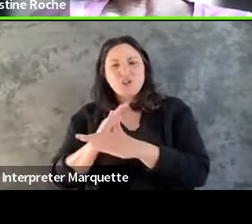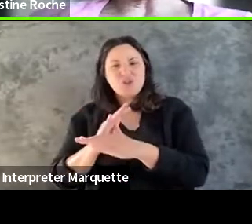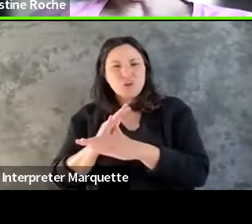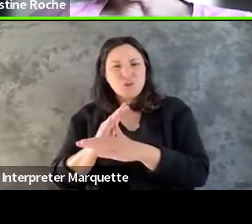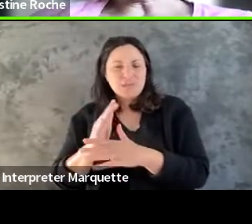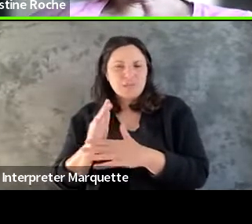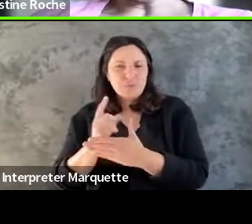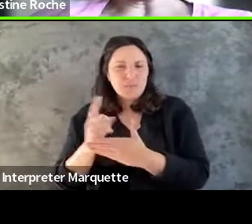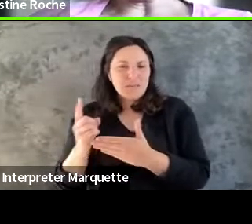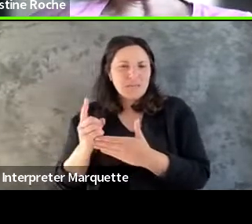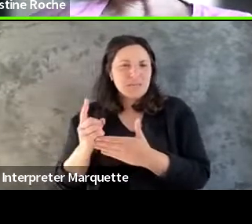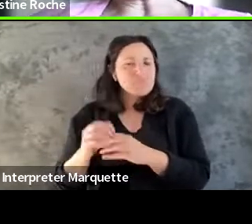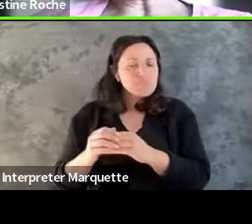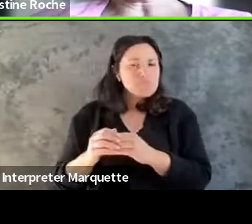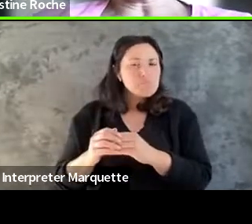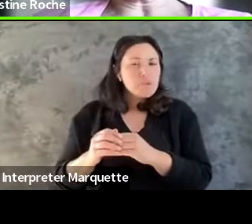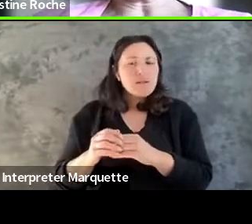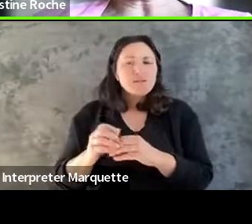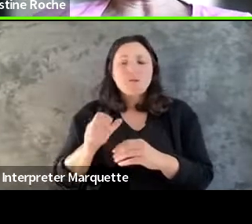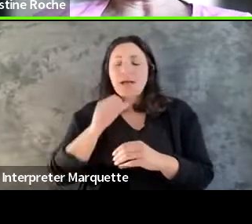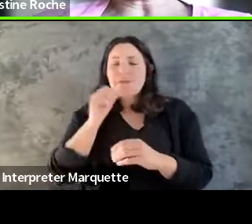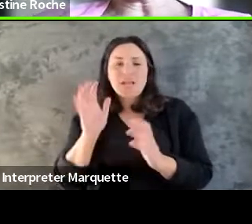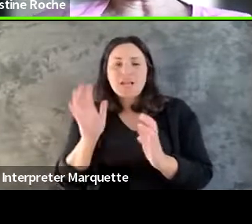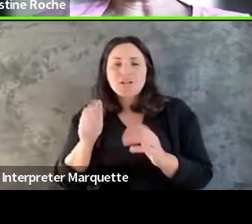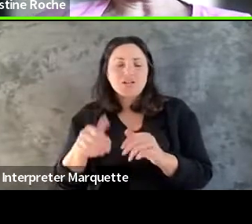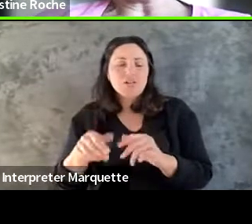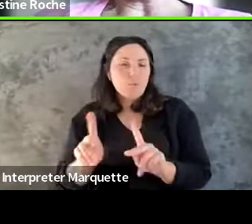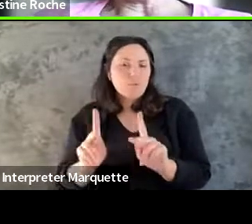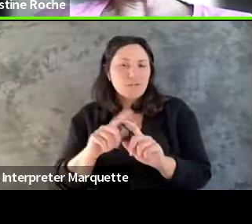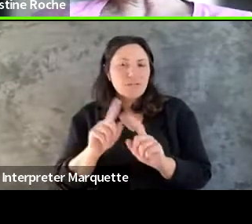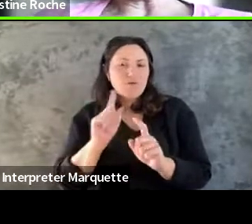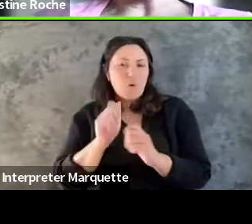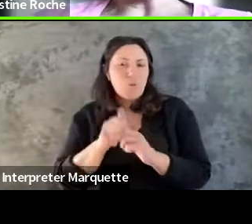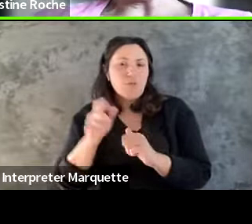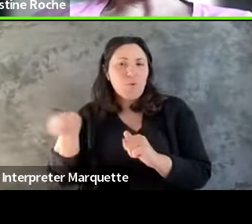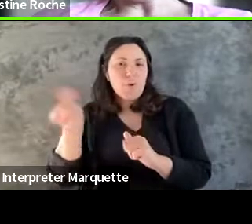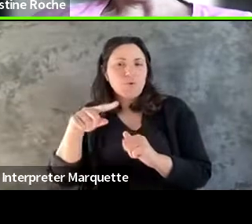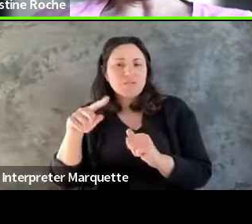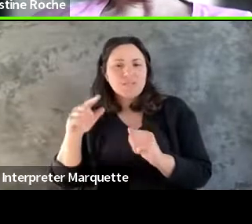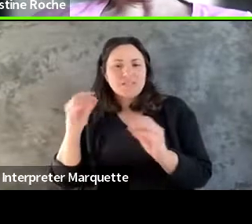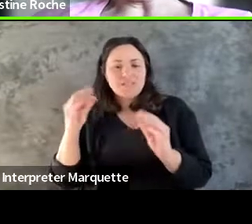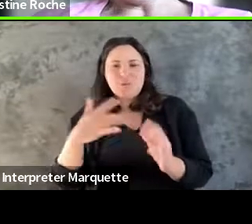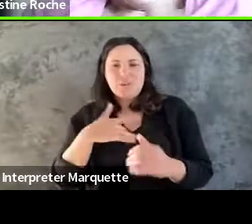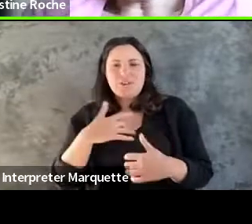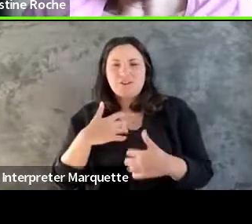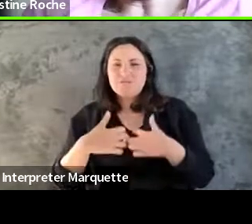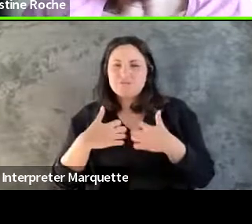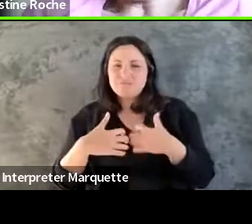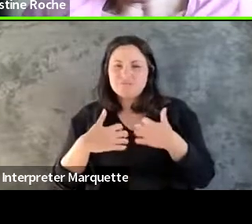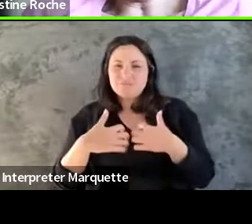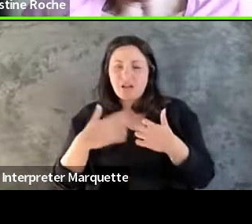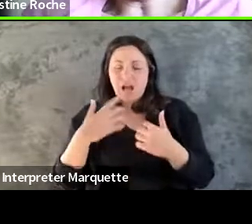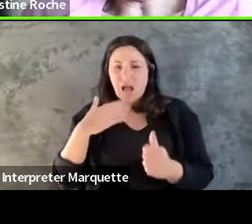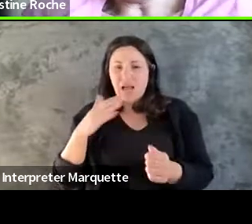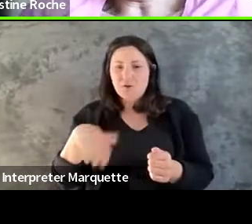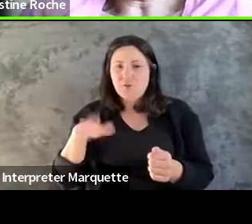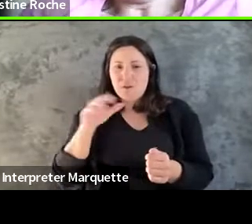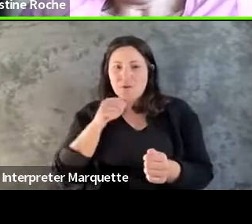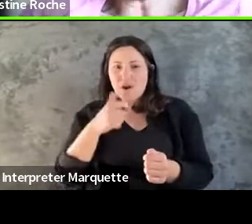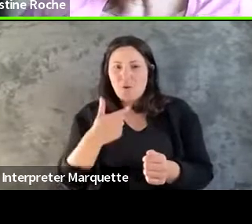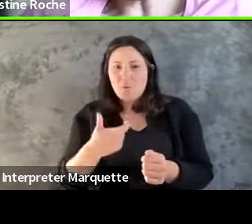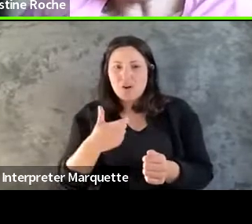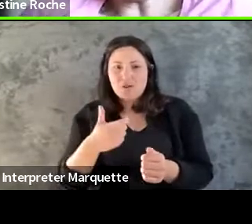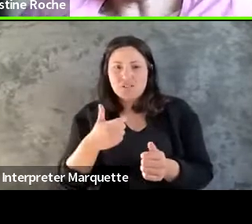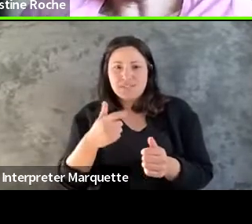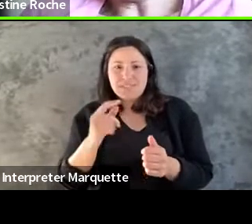I haven't, like I said, I haven't had a chance to talk with the respective teachers, but it really doesn't sit well with me. I grew up not watching TV at